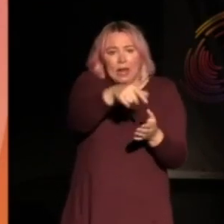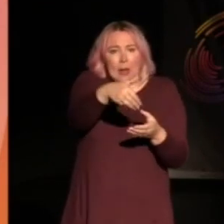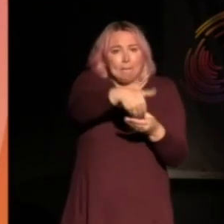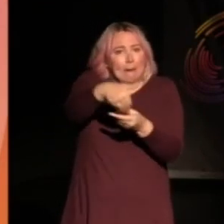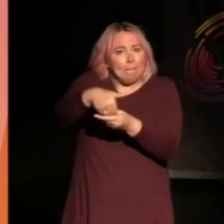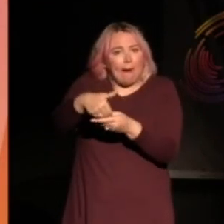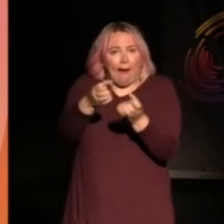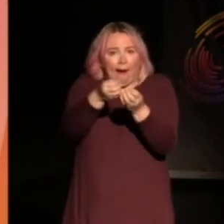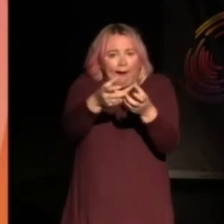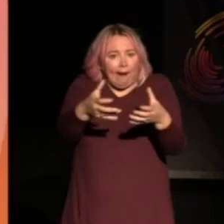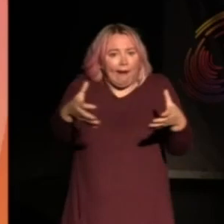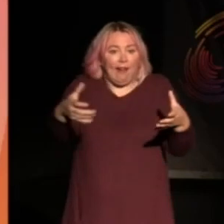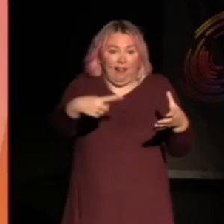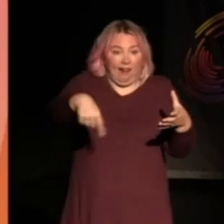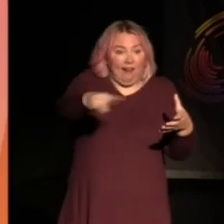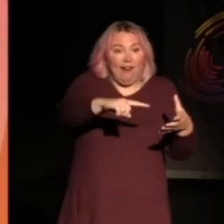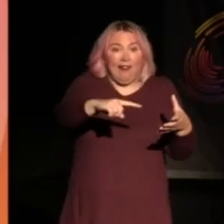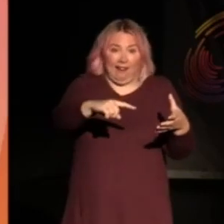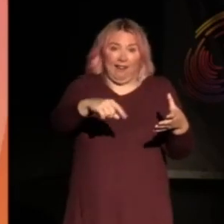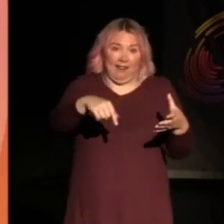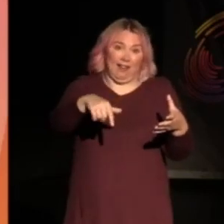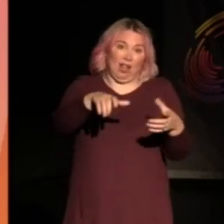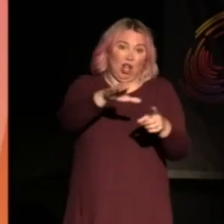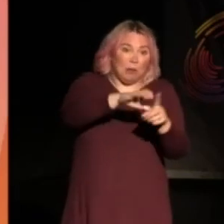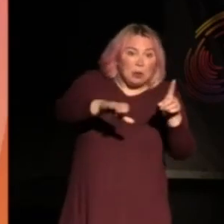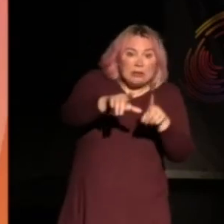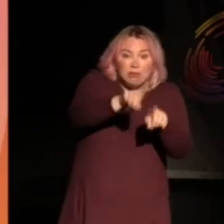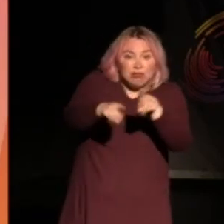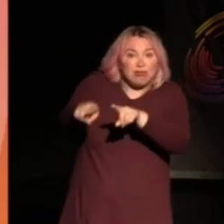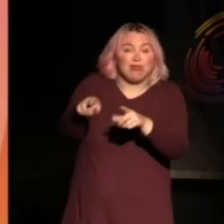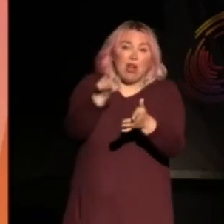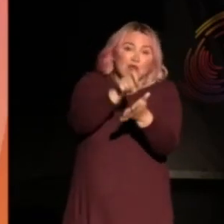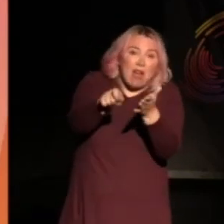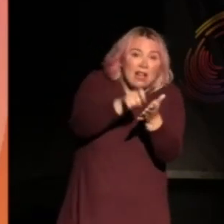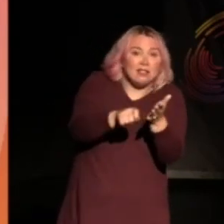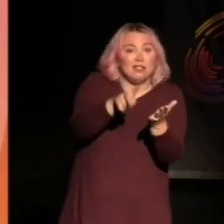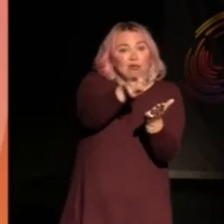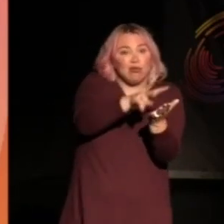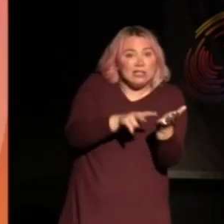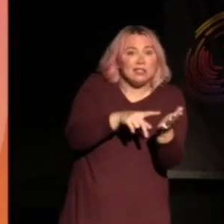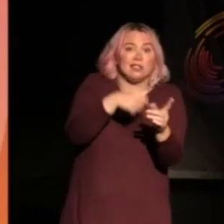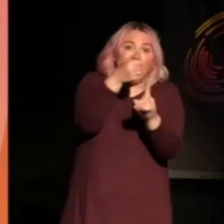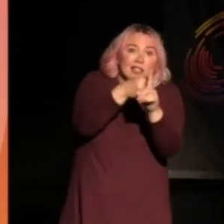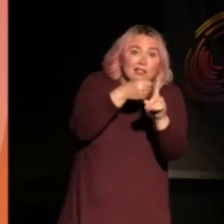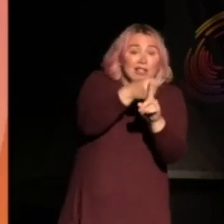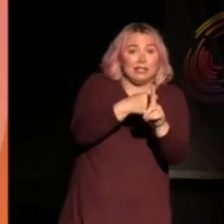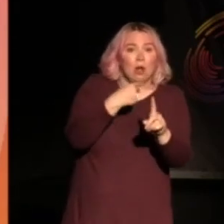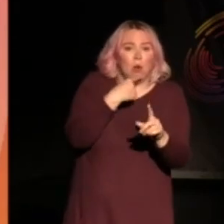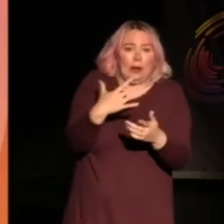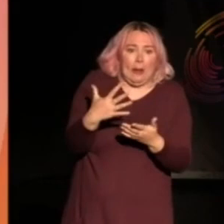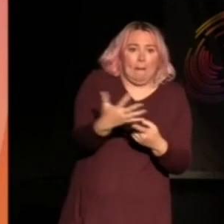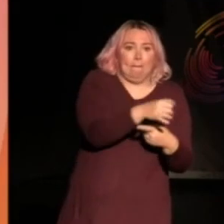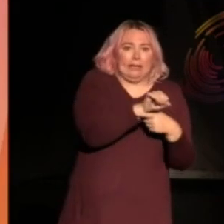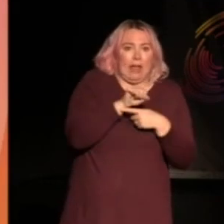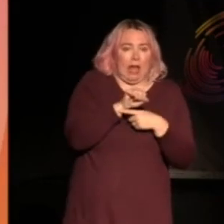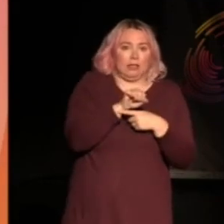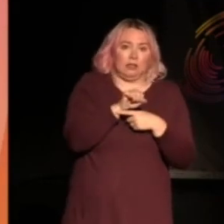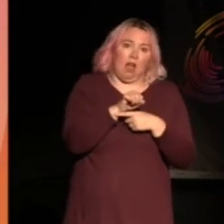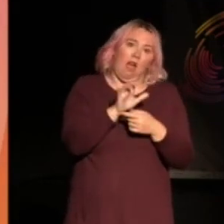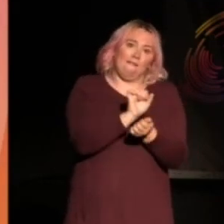and with the support of our members, which is a community of writers, readers, and activists, we protect freedom of expression whenever it is under